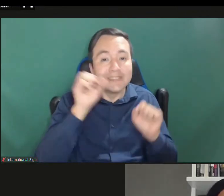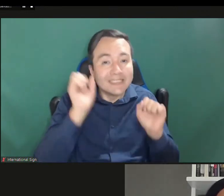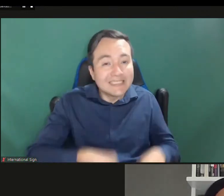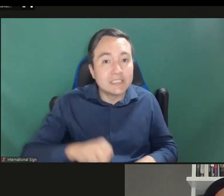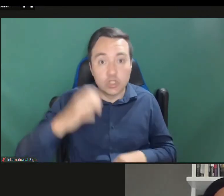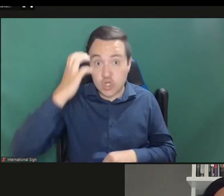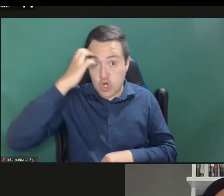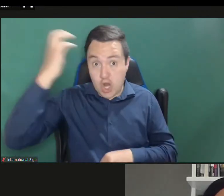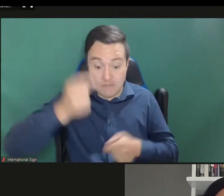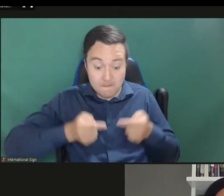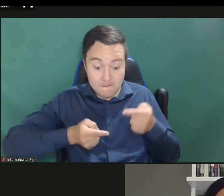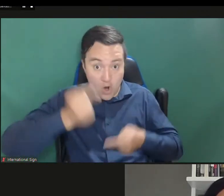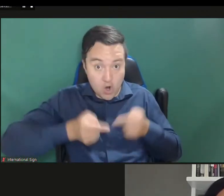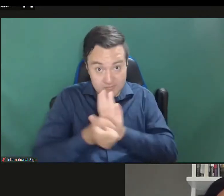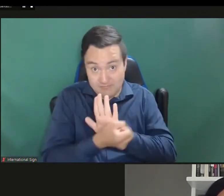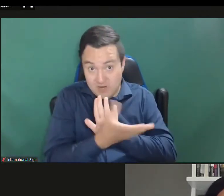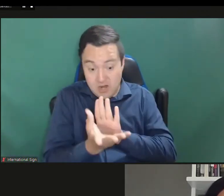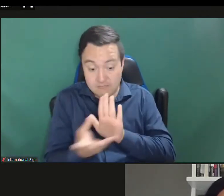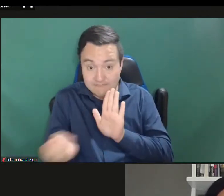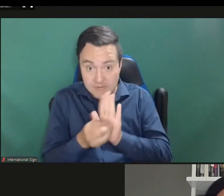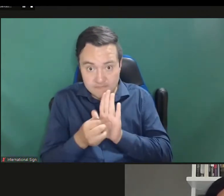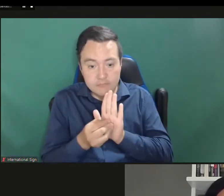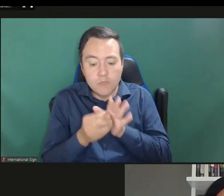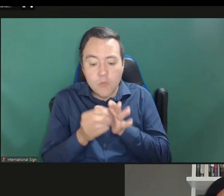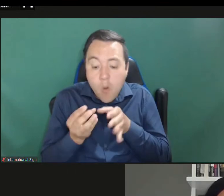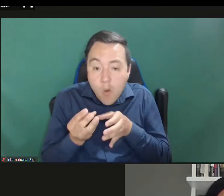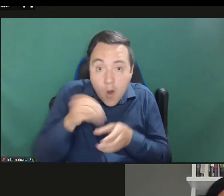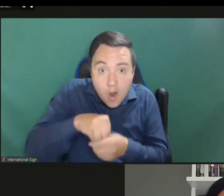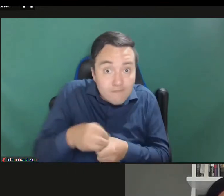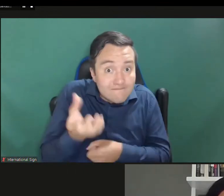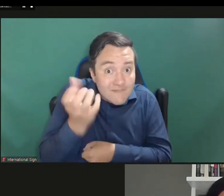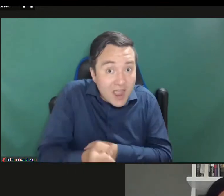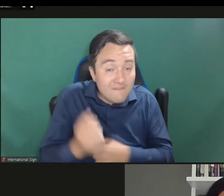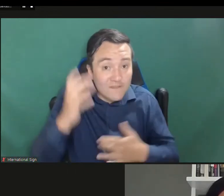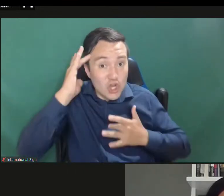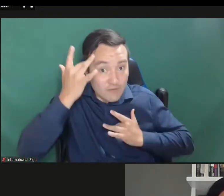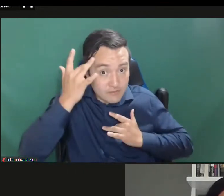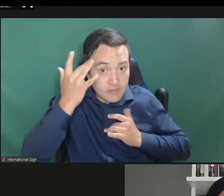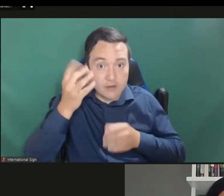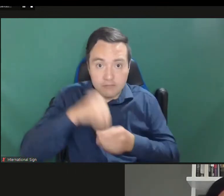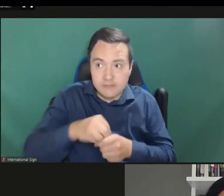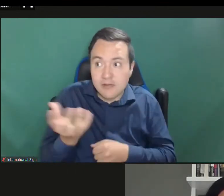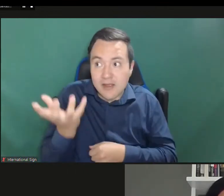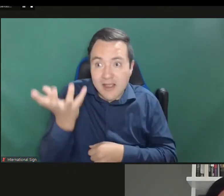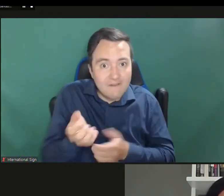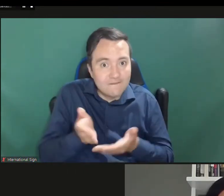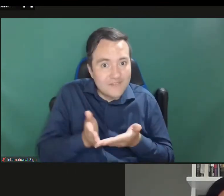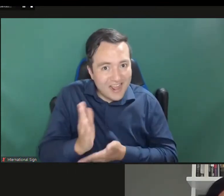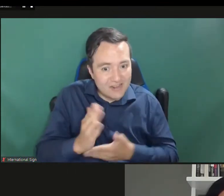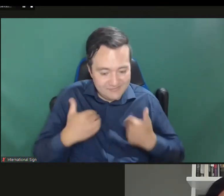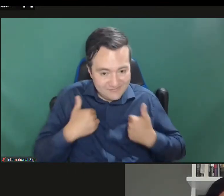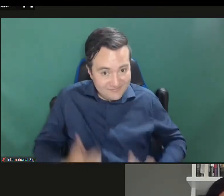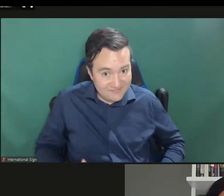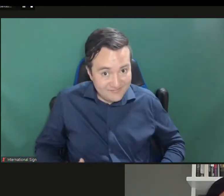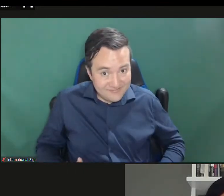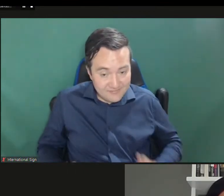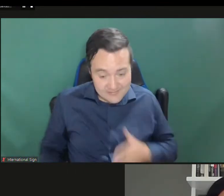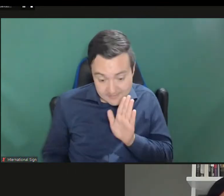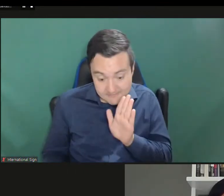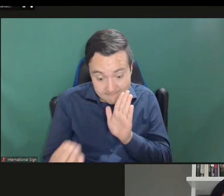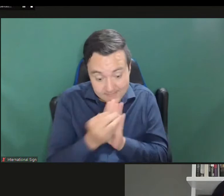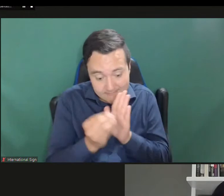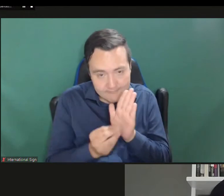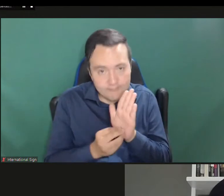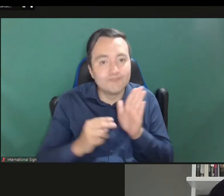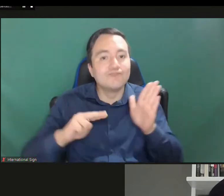the more we can use public policy to rein in risk factors, rooting